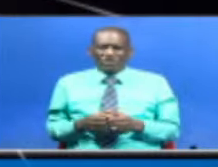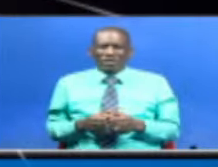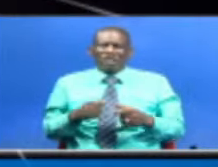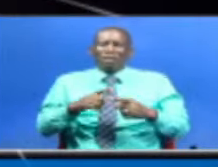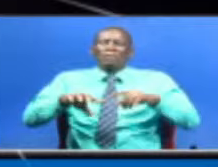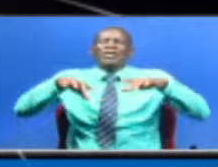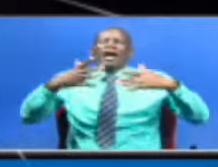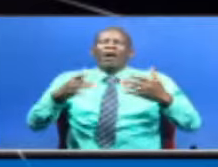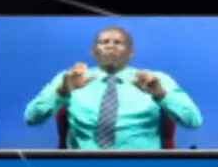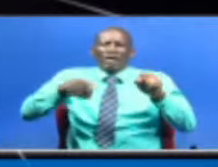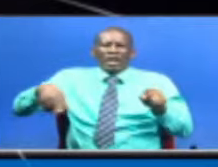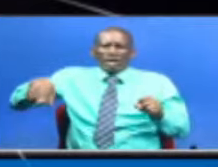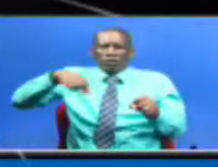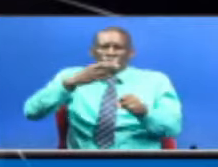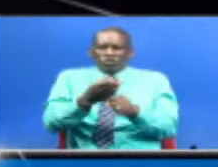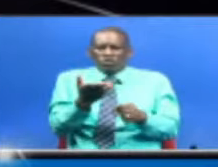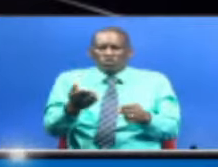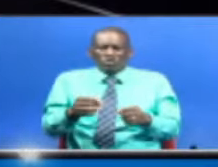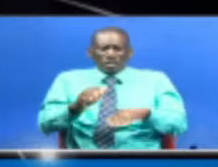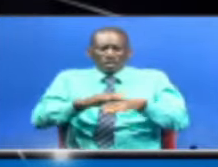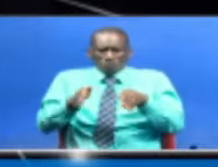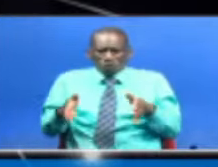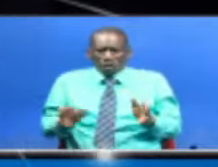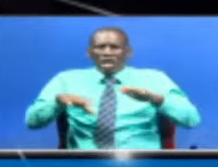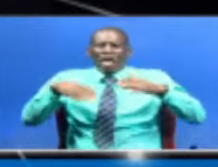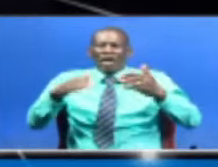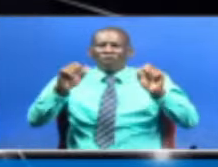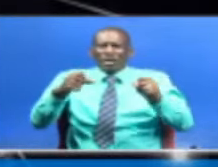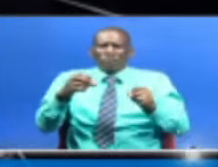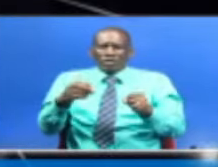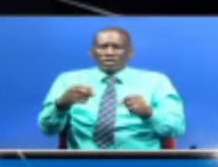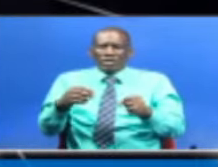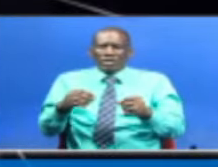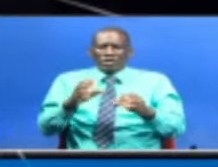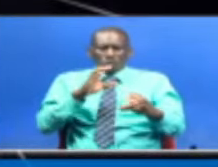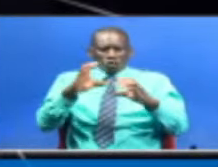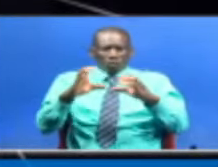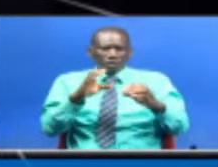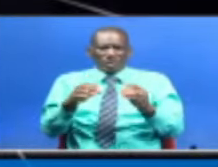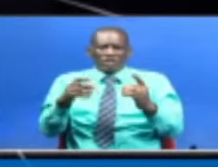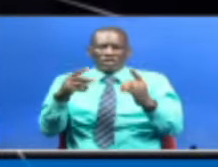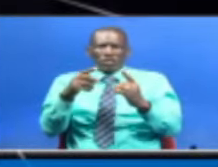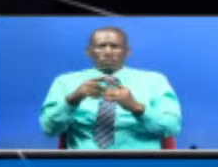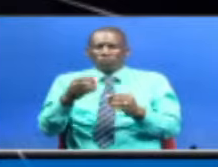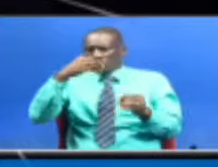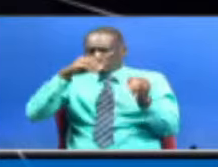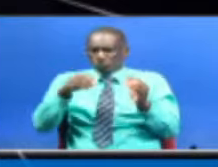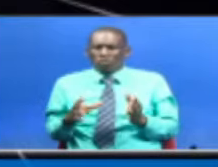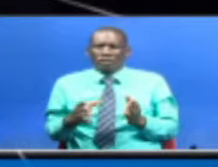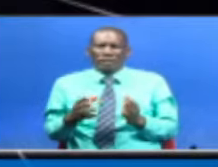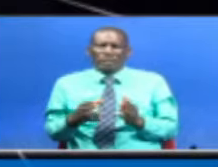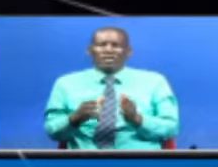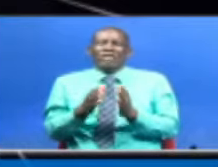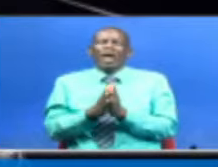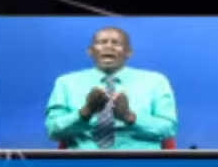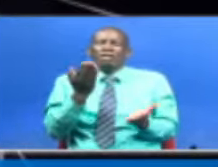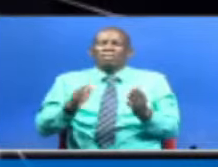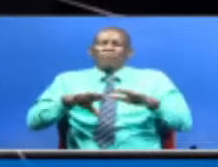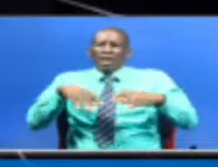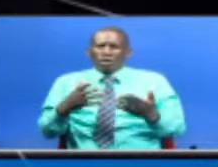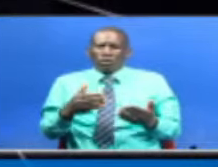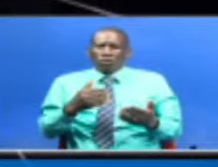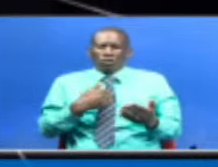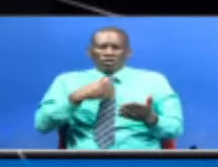we use them smartly, how do we communicate to consumers, and maybe how to get some